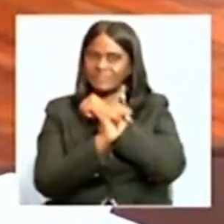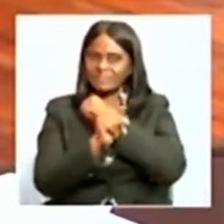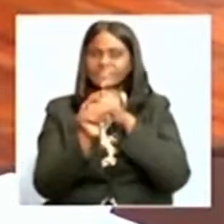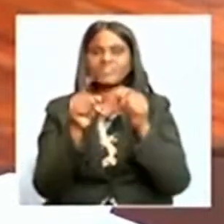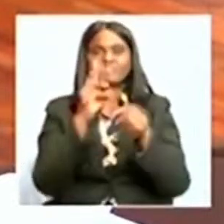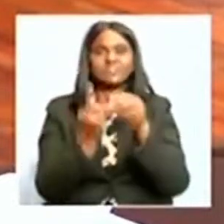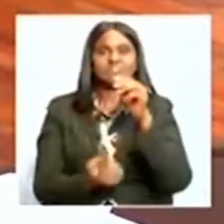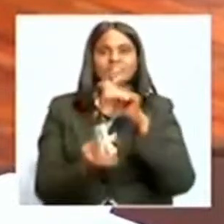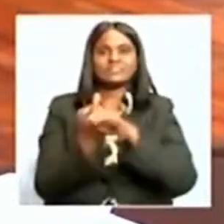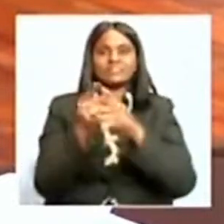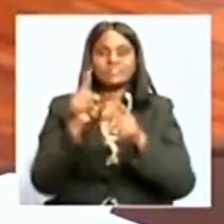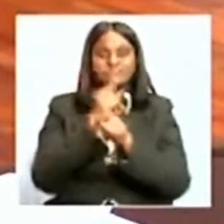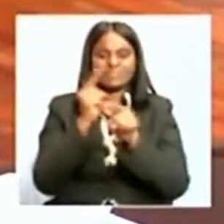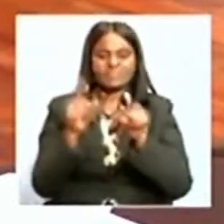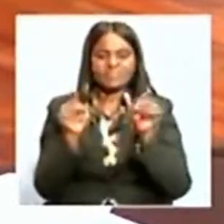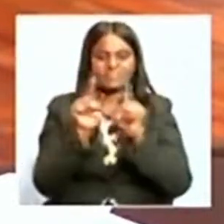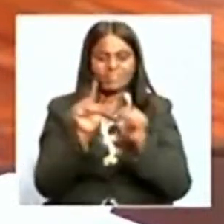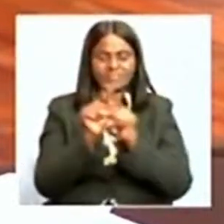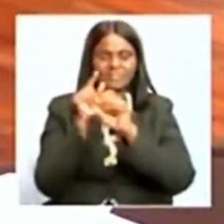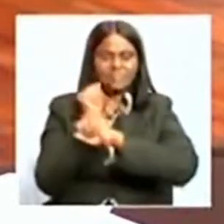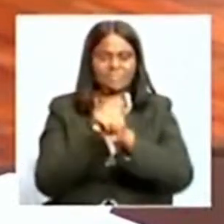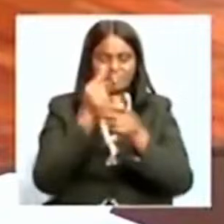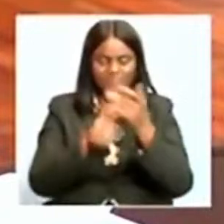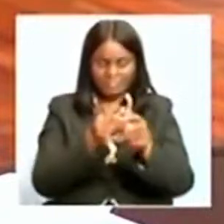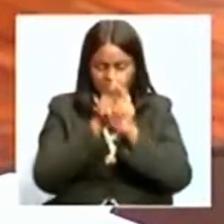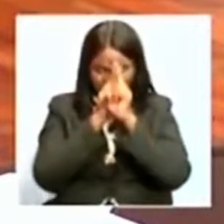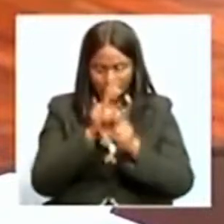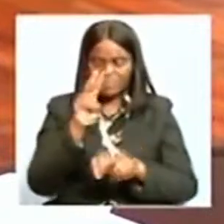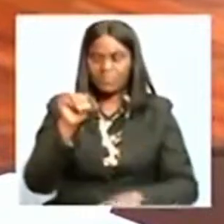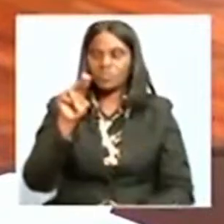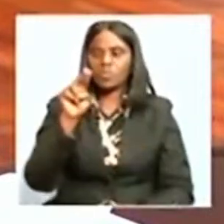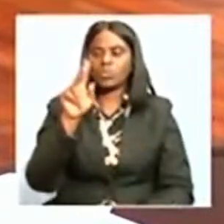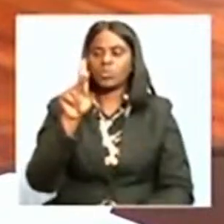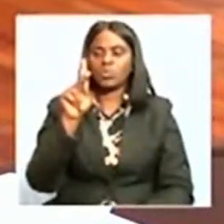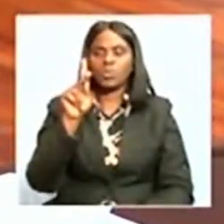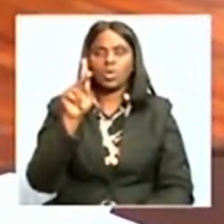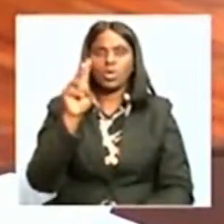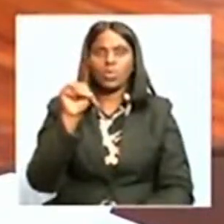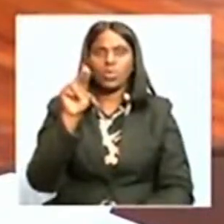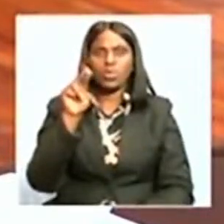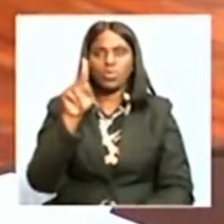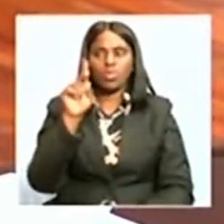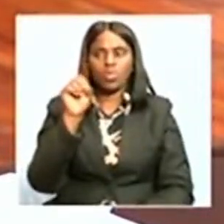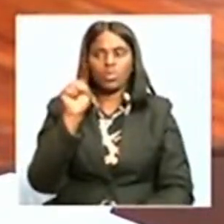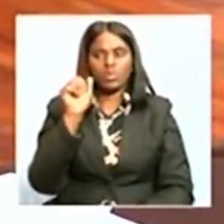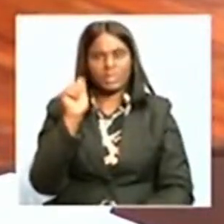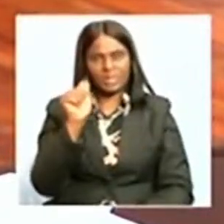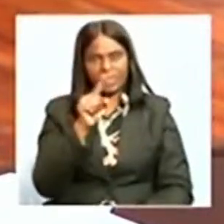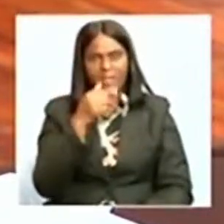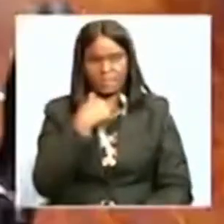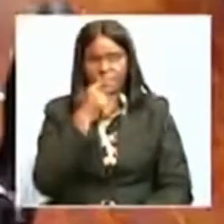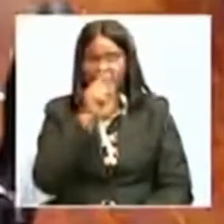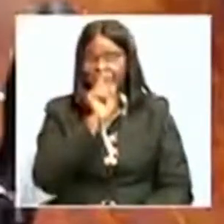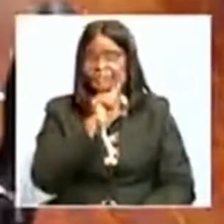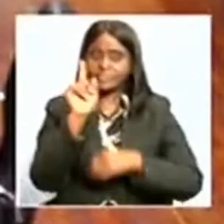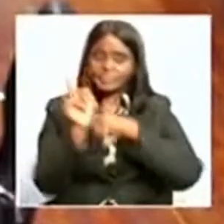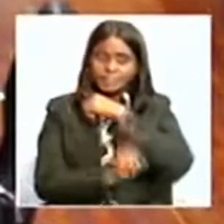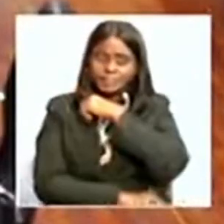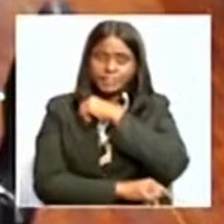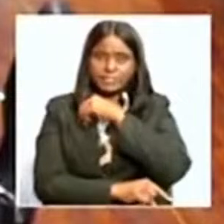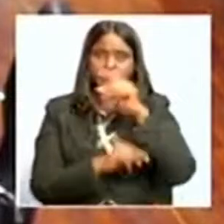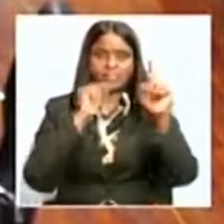triggered. So that is just, I think, a safeguard. That's what Honorable Mukosa has said. Yeah. Yes, Chair. And this penalty